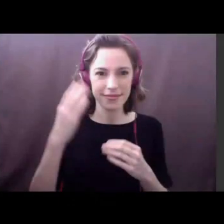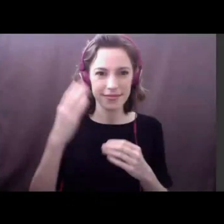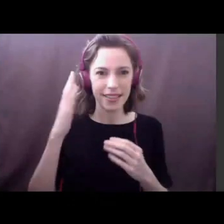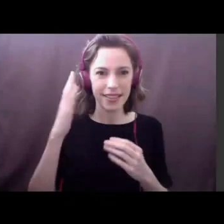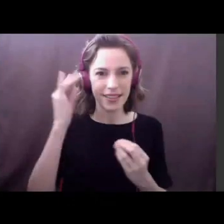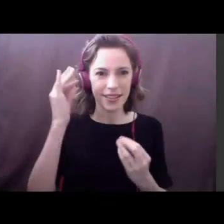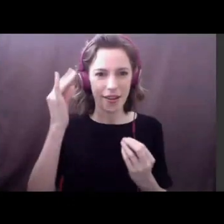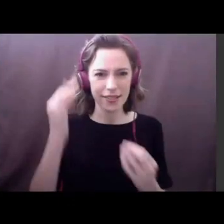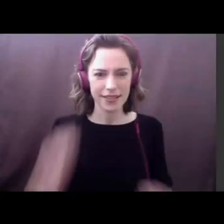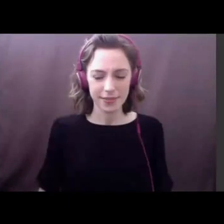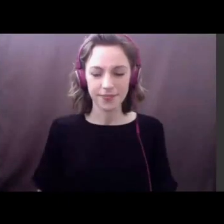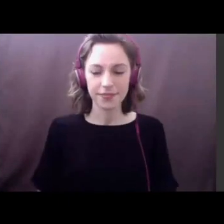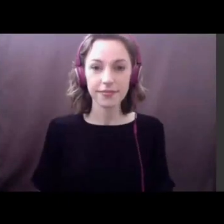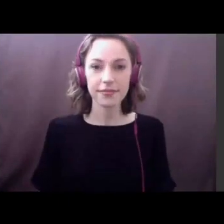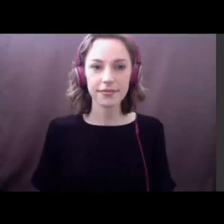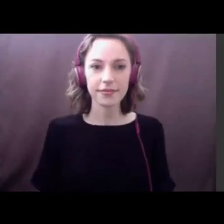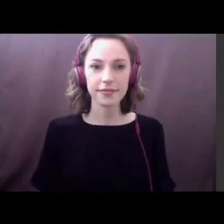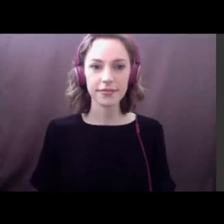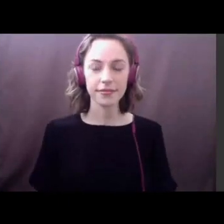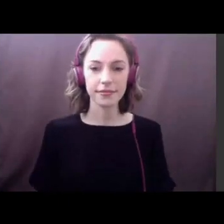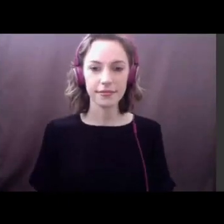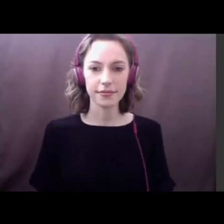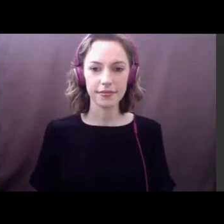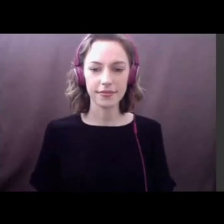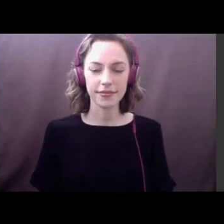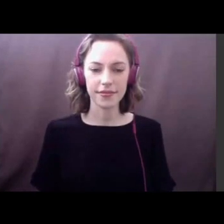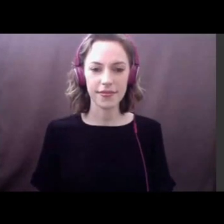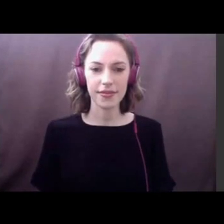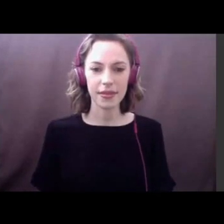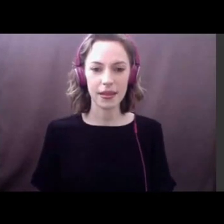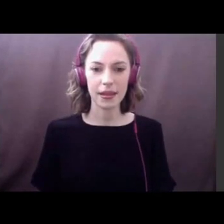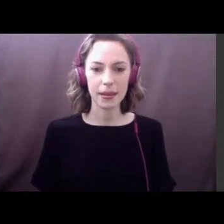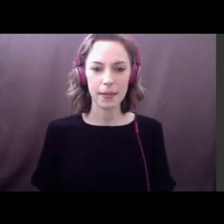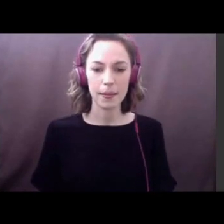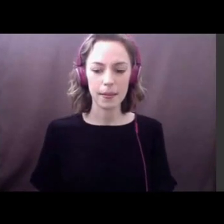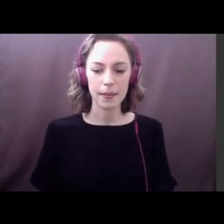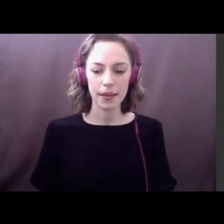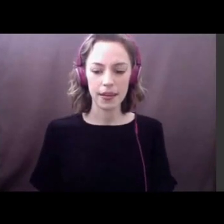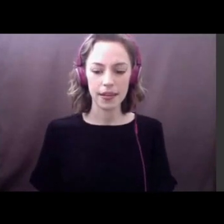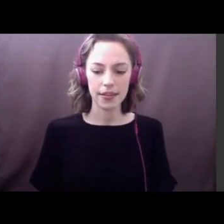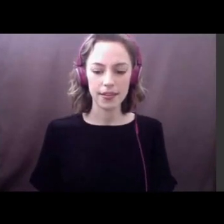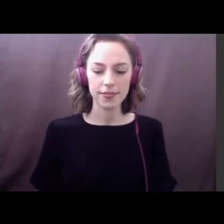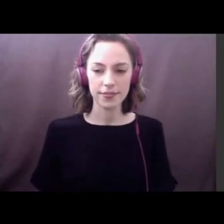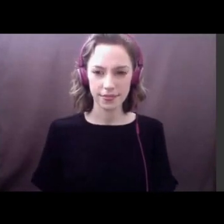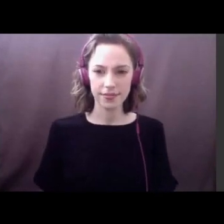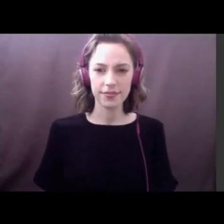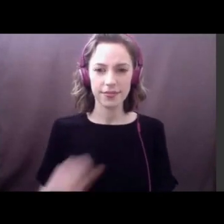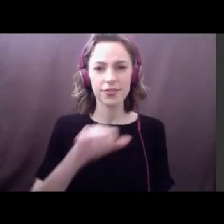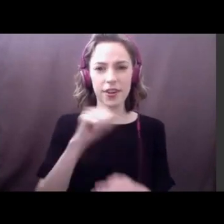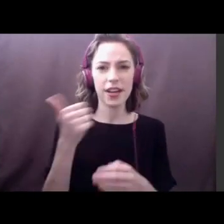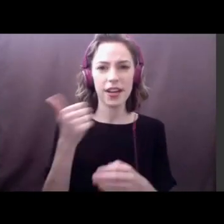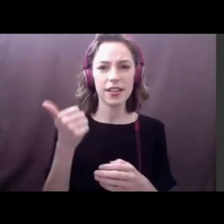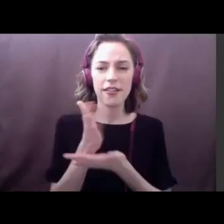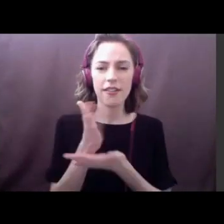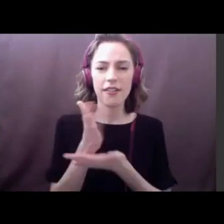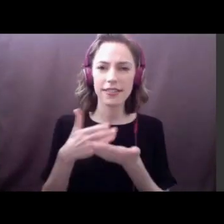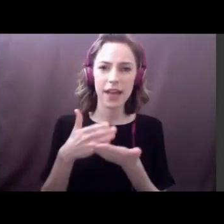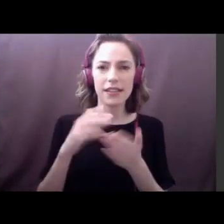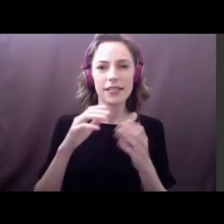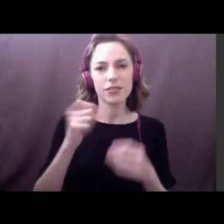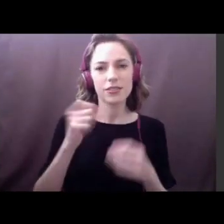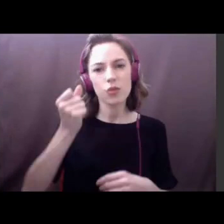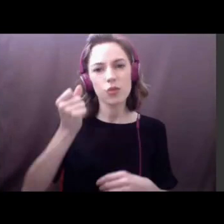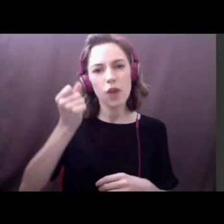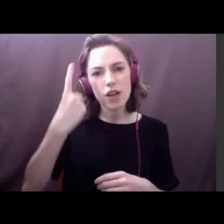Understanding the teacher's ability, their time, and their competency in answering these